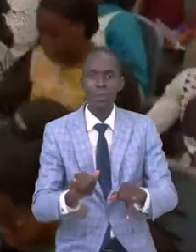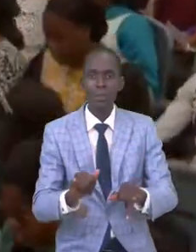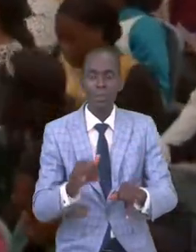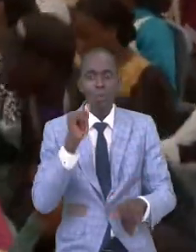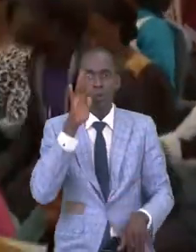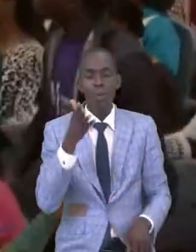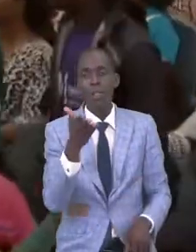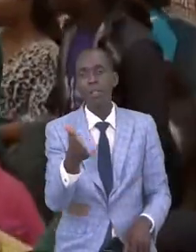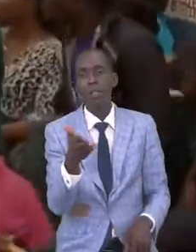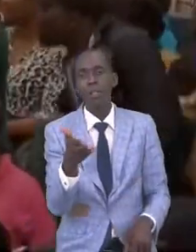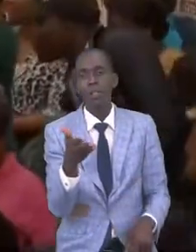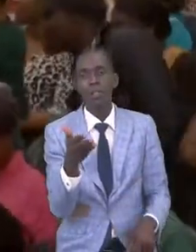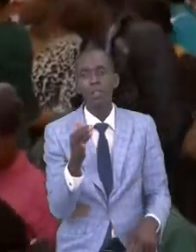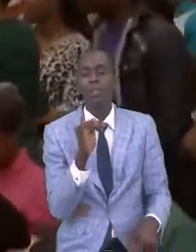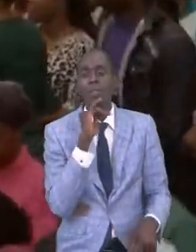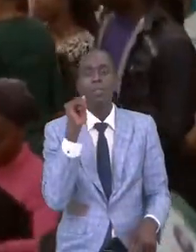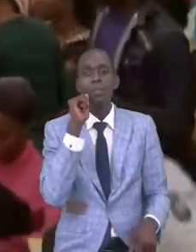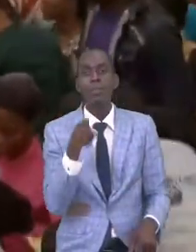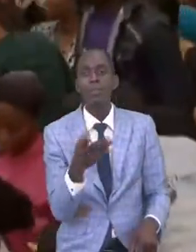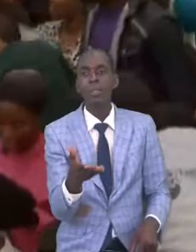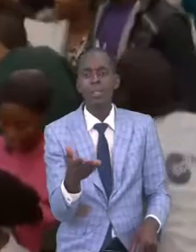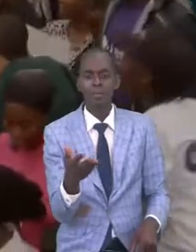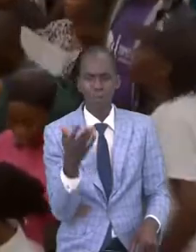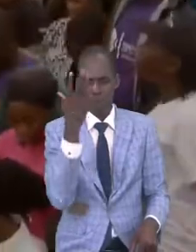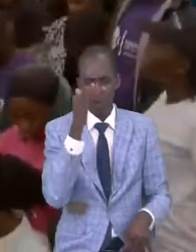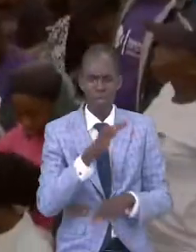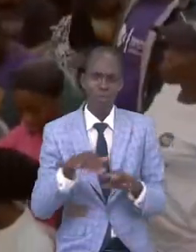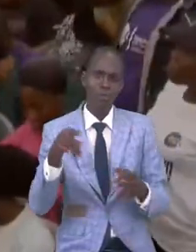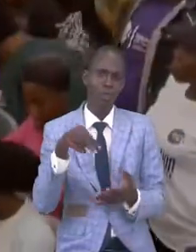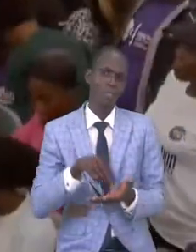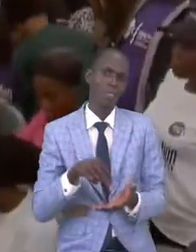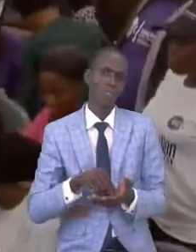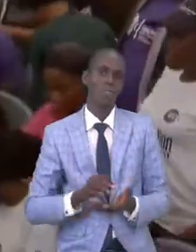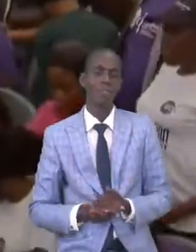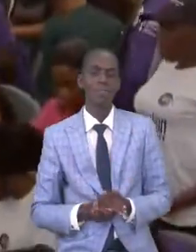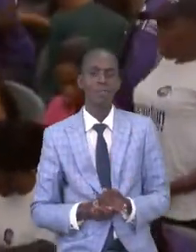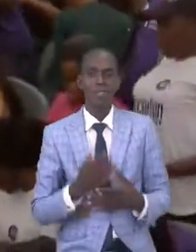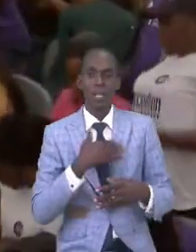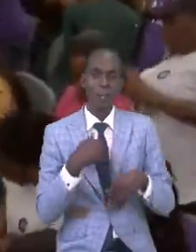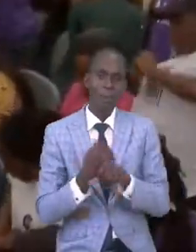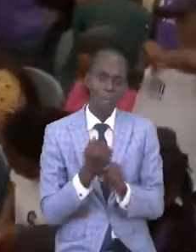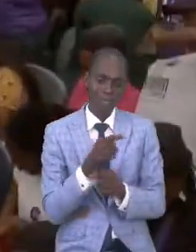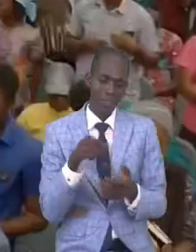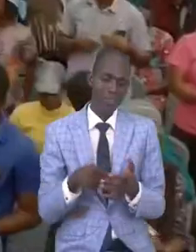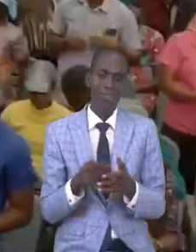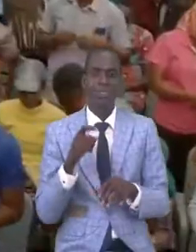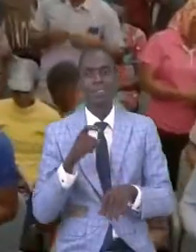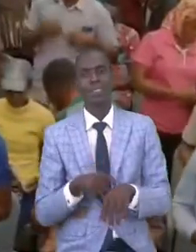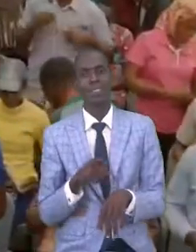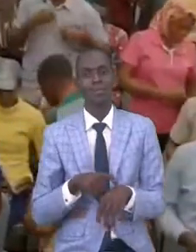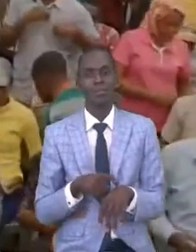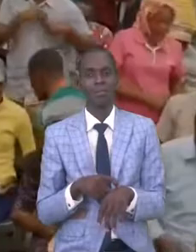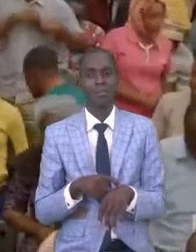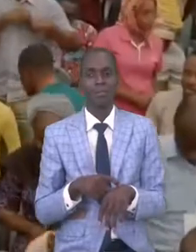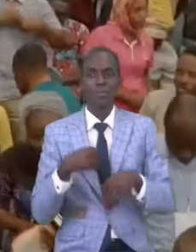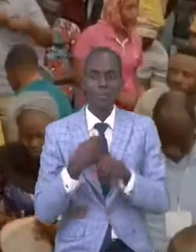there? Why don't you stand up and make this moment, make